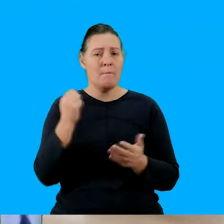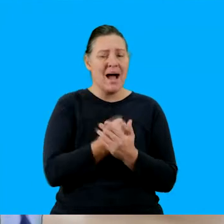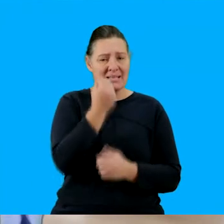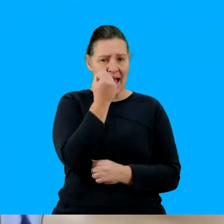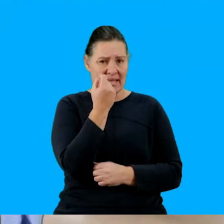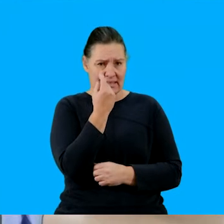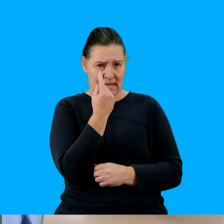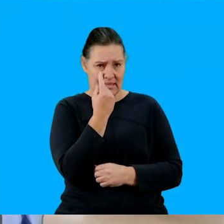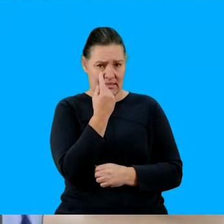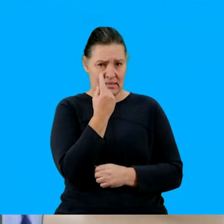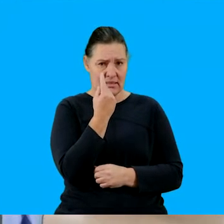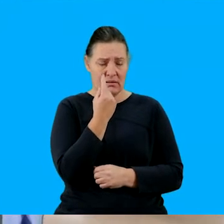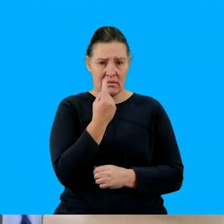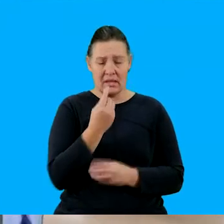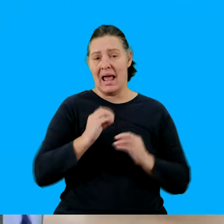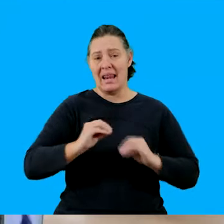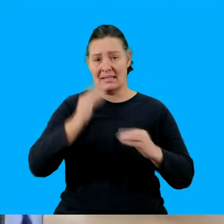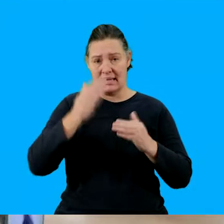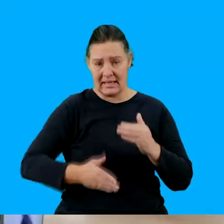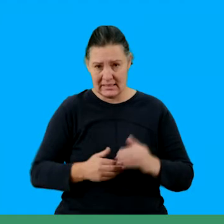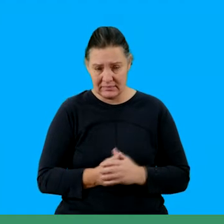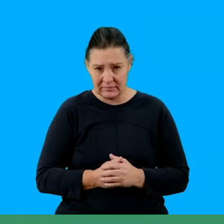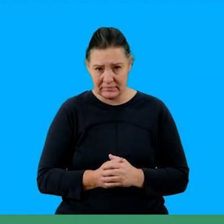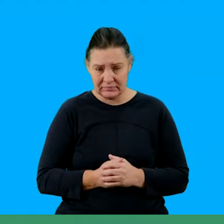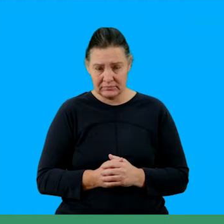should understand at the end of this lesson.